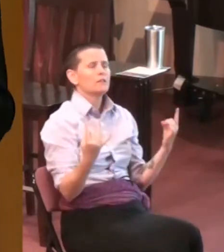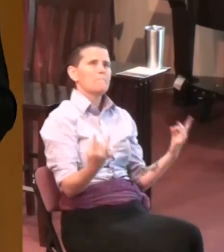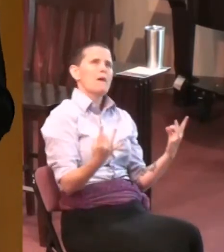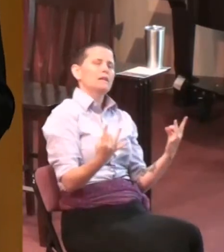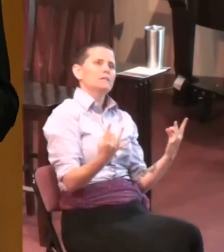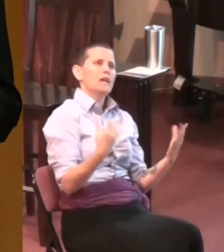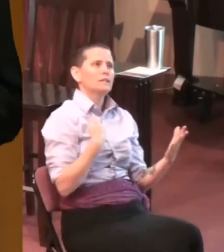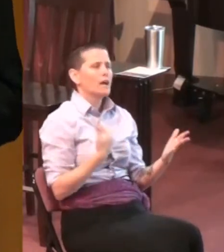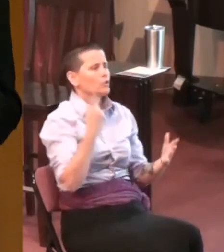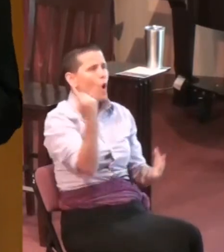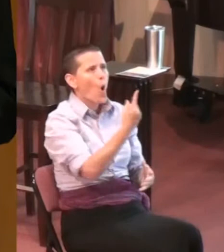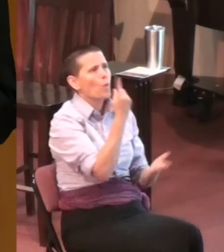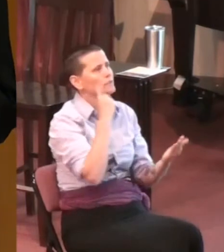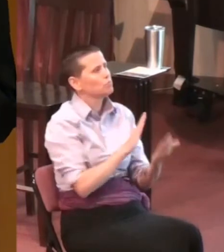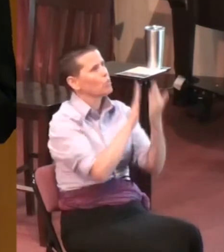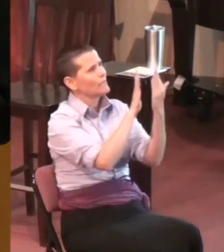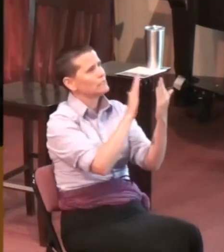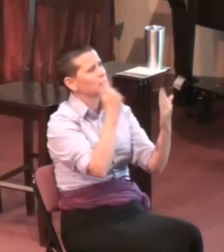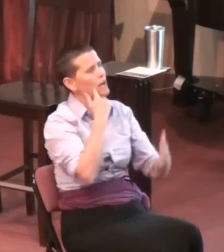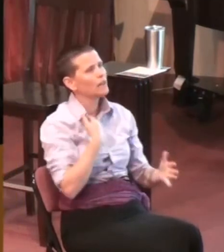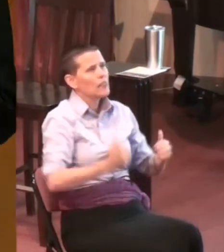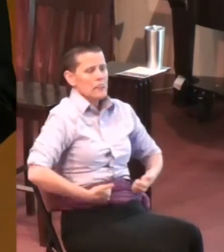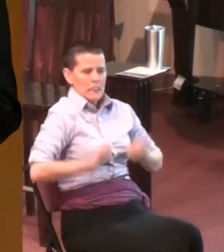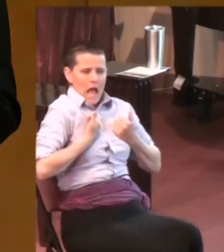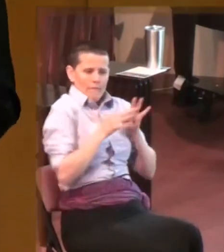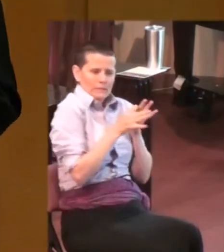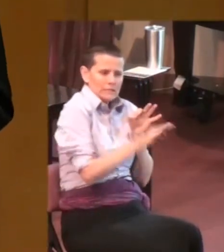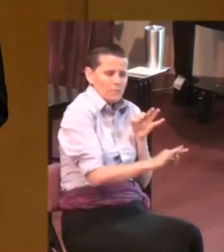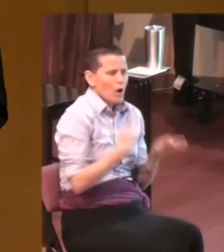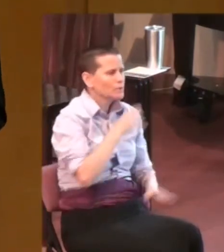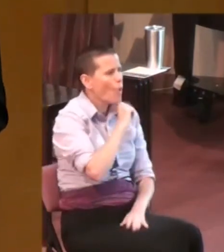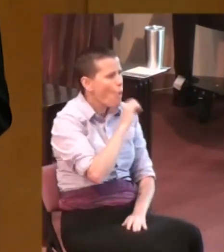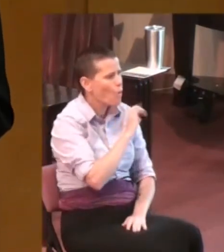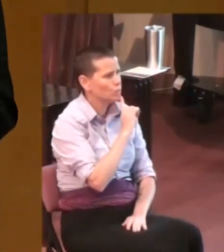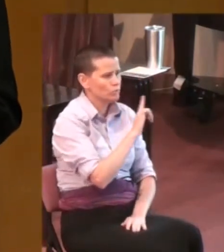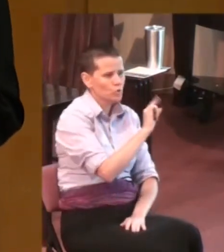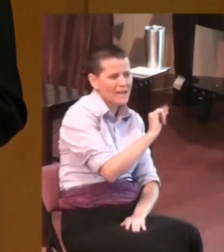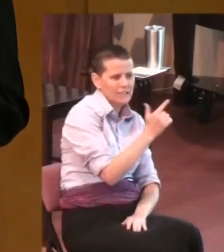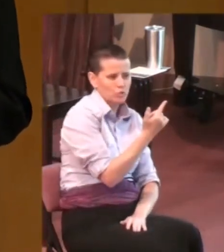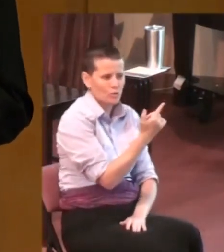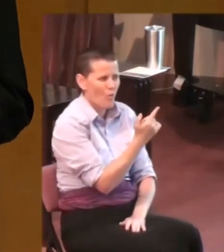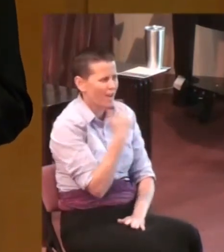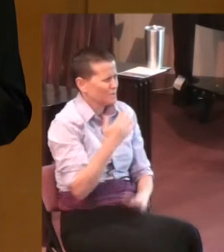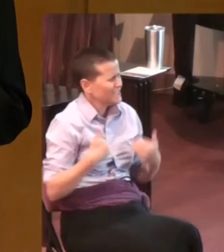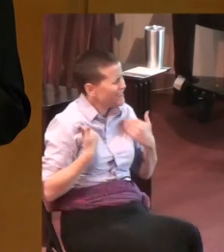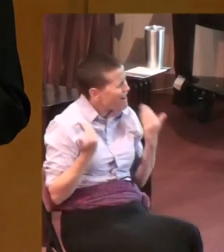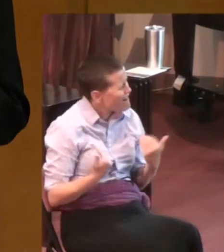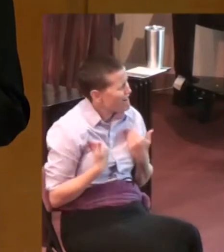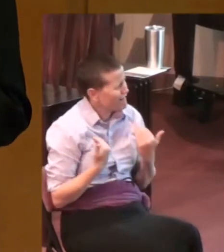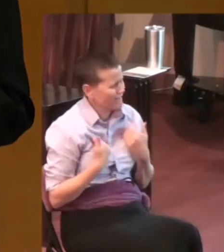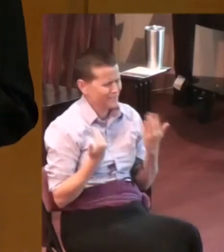was simpler. I was in my 20s, early 20s, like 20, 21, 22. And